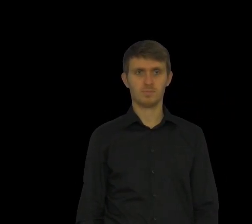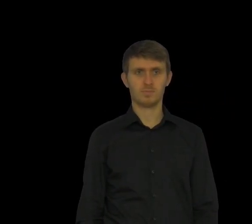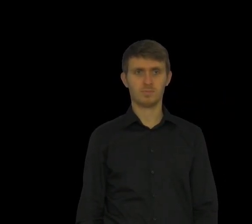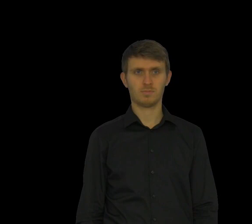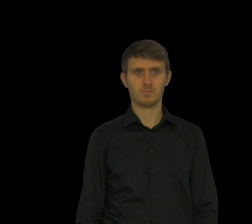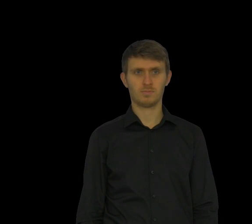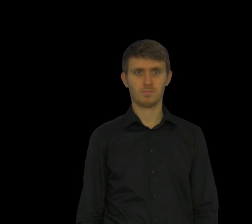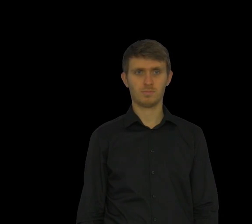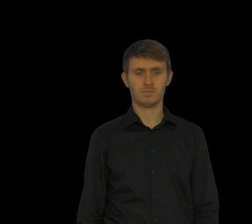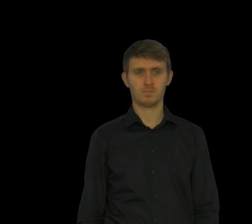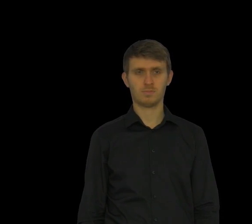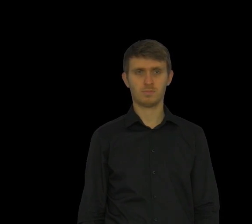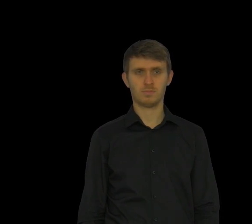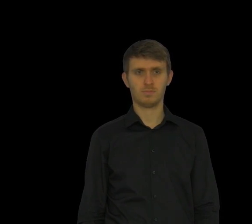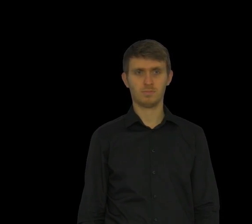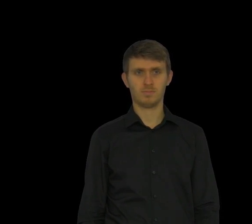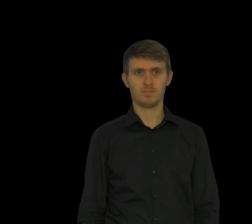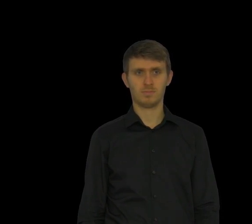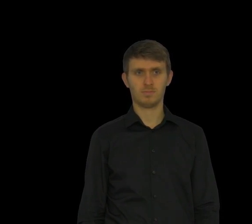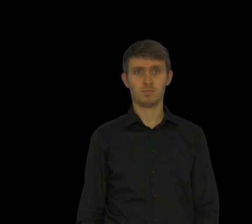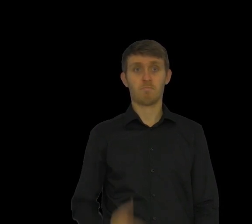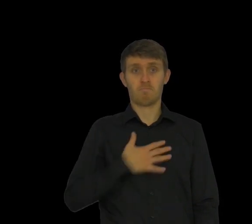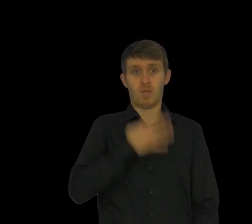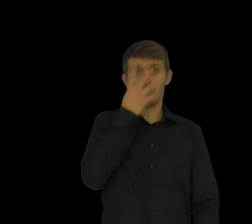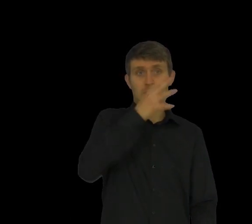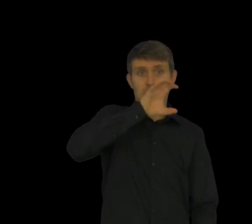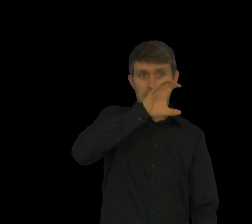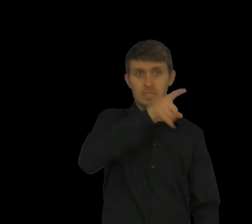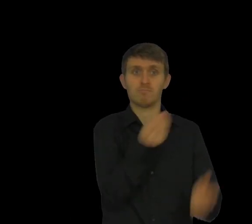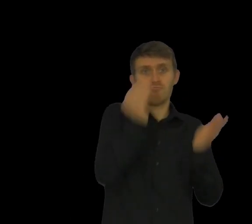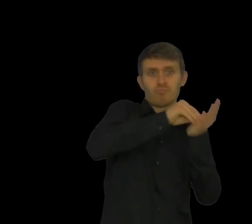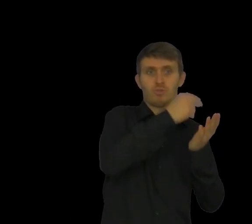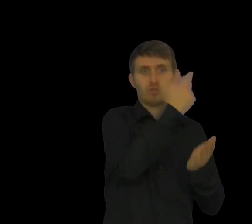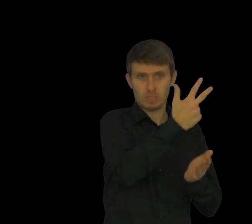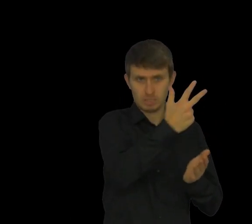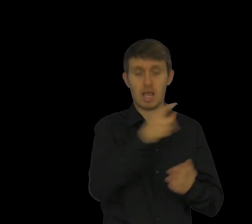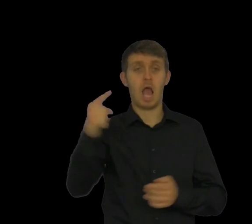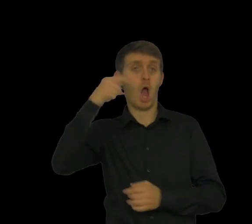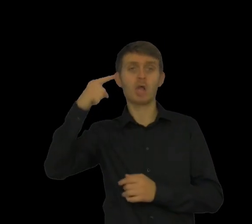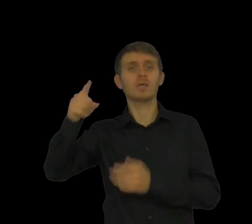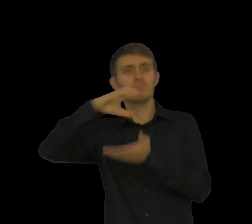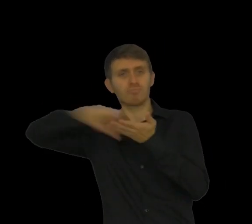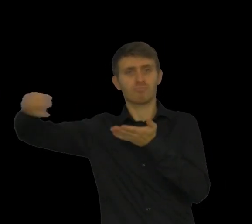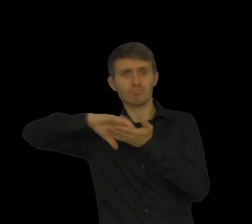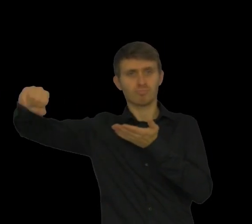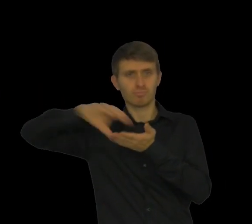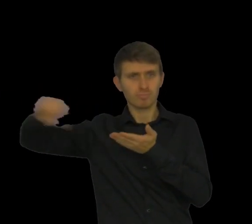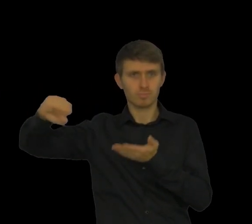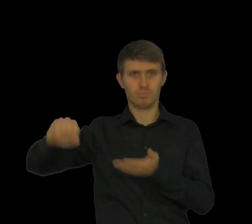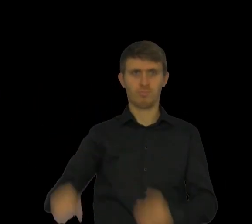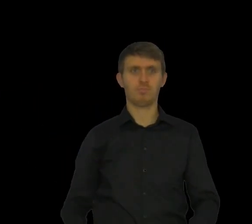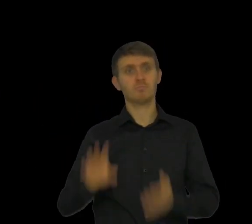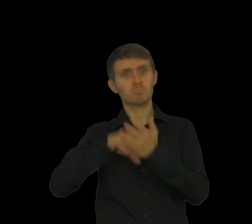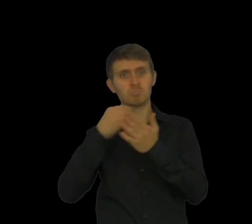use the word adding to Define addition but that's what you're doing I had four lemons and then I had three more in subtraction you're